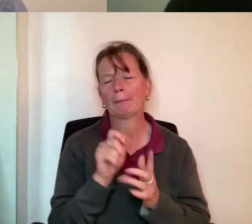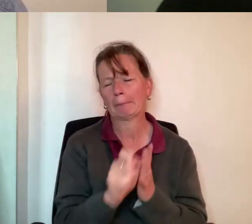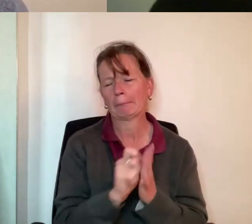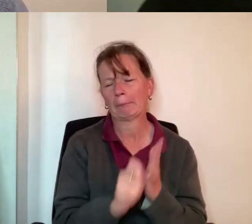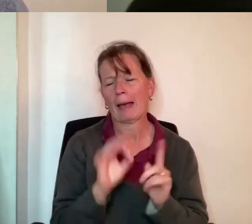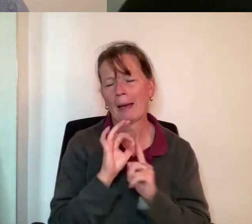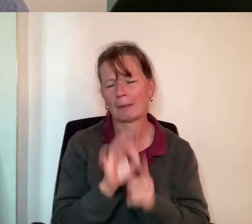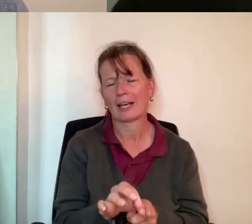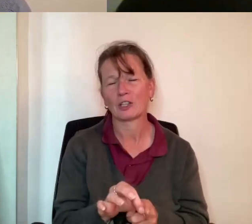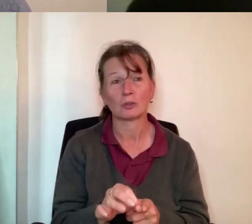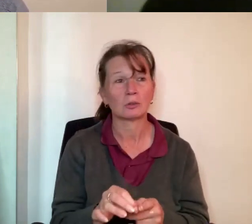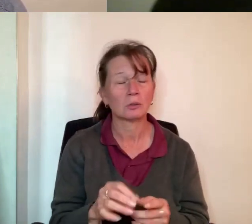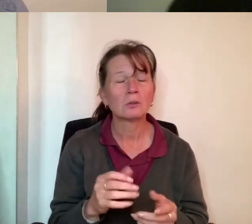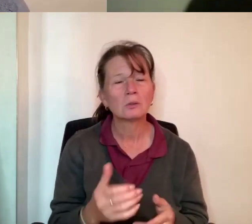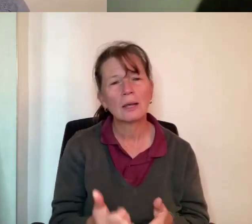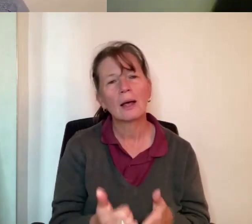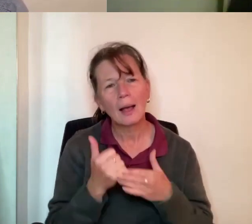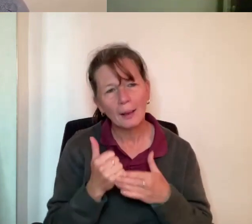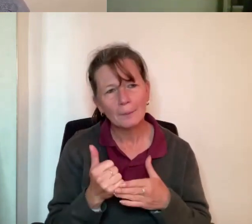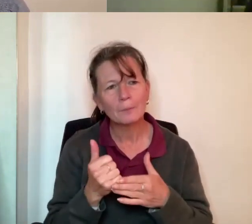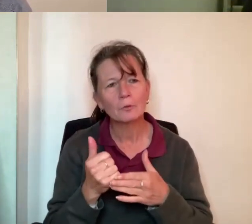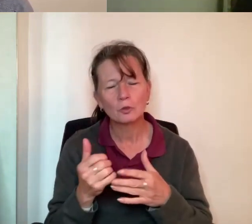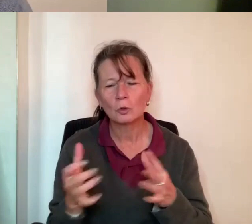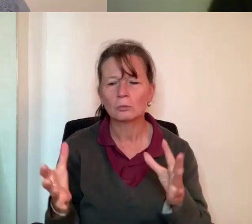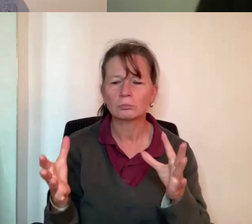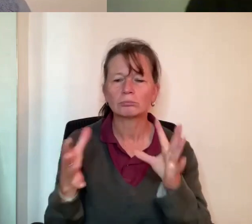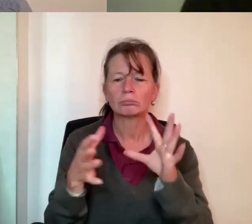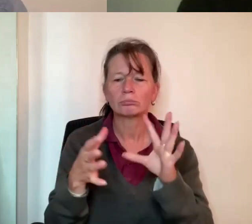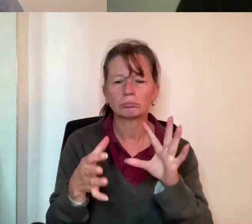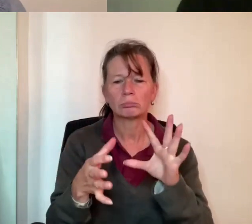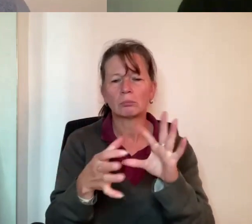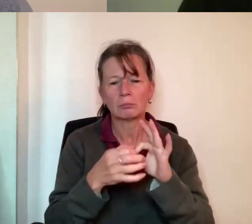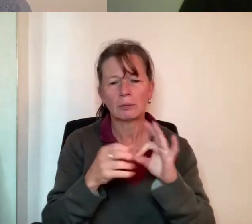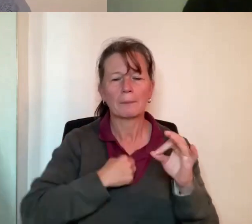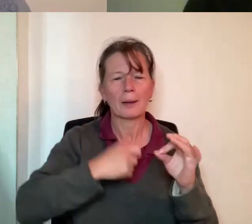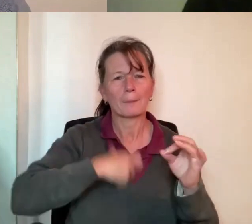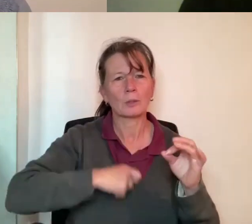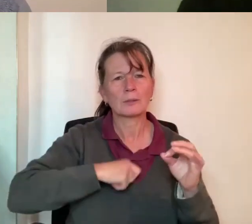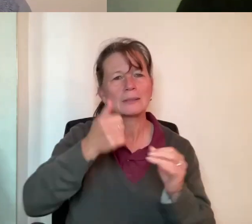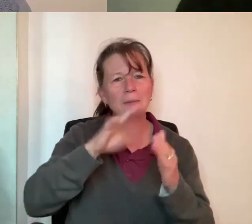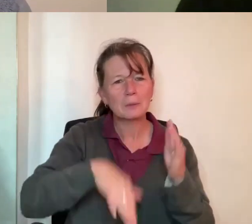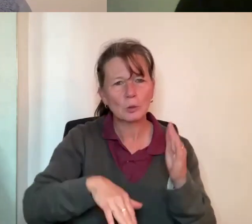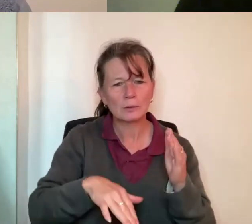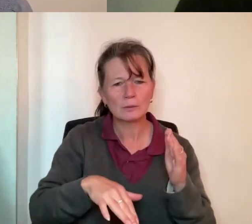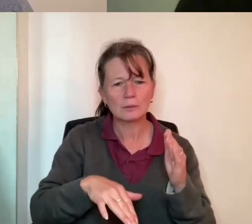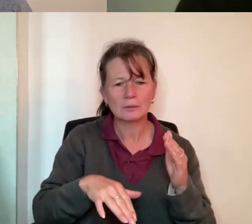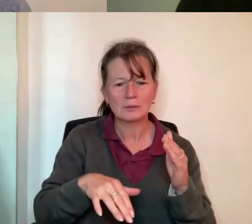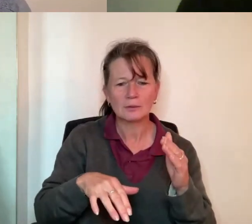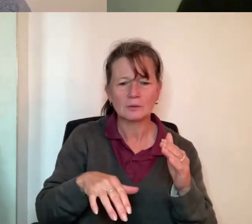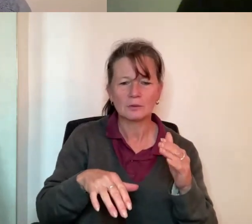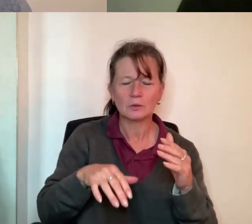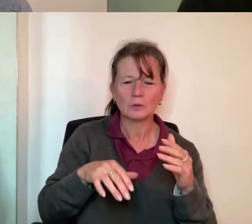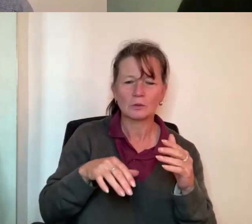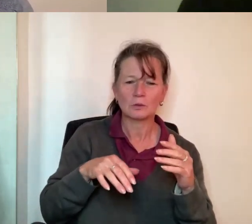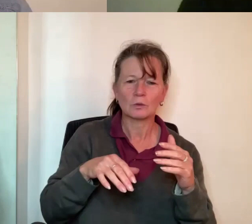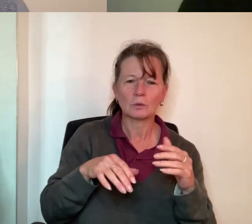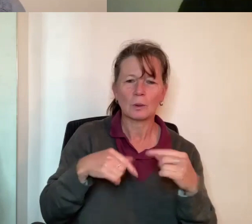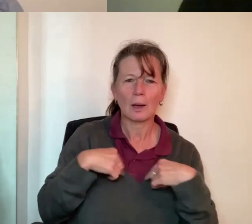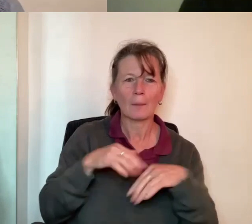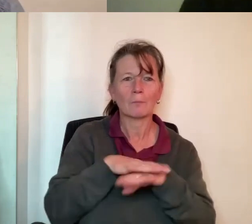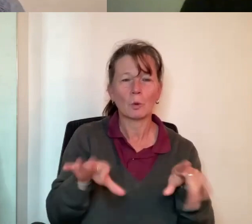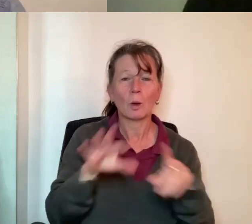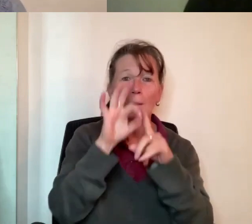so it's helped kind of connect up my personal kind of experience of being on one side of a call out process to kind